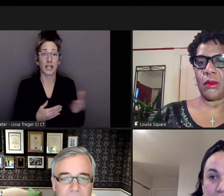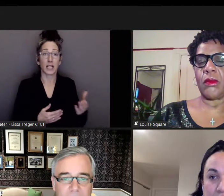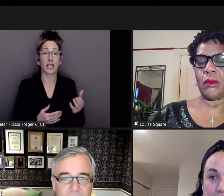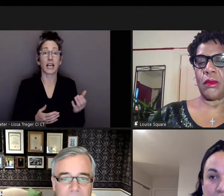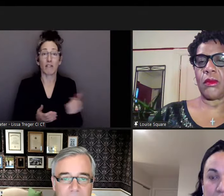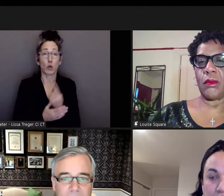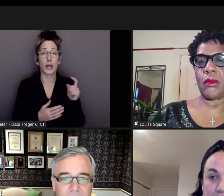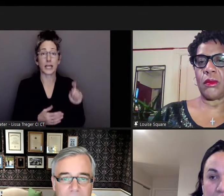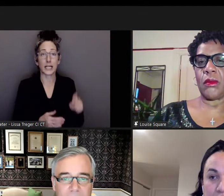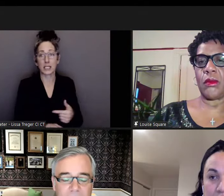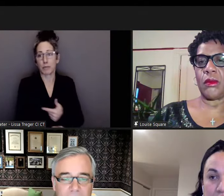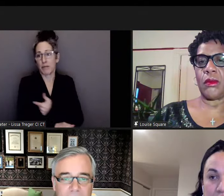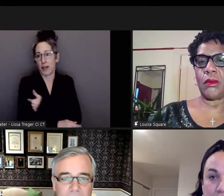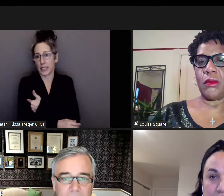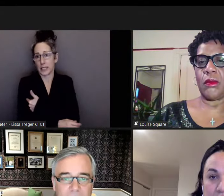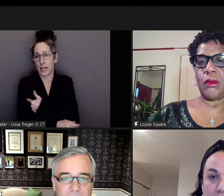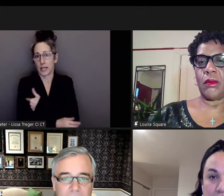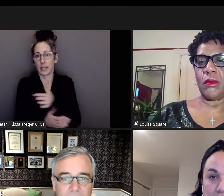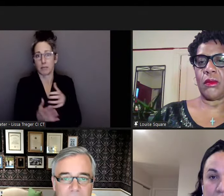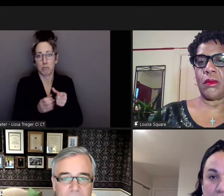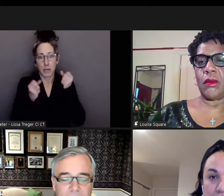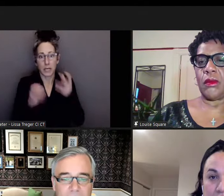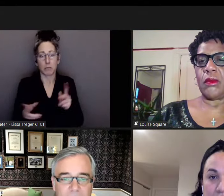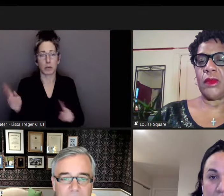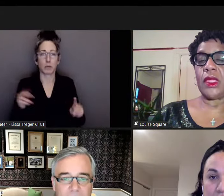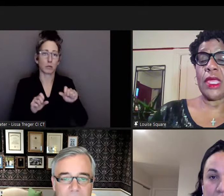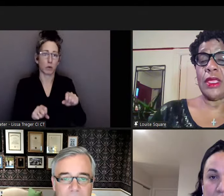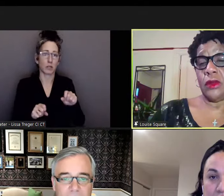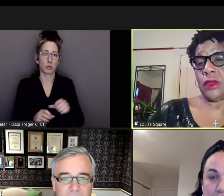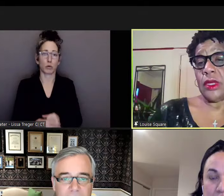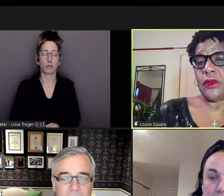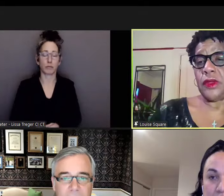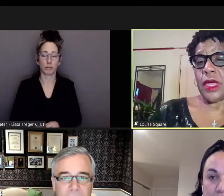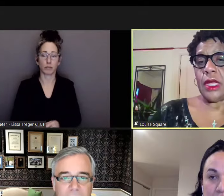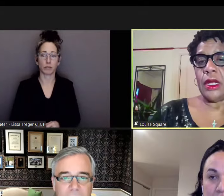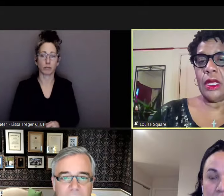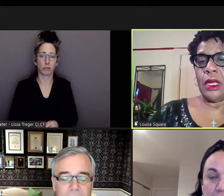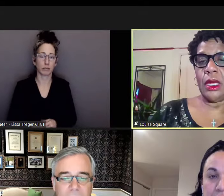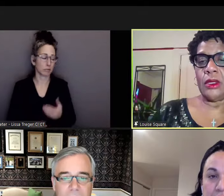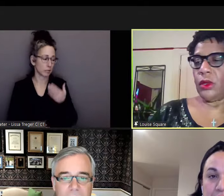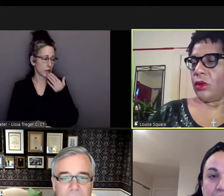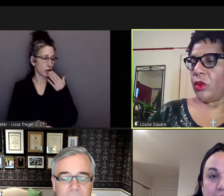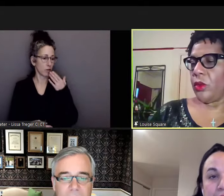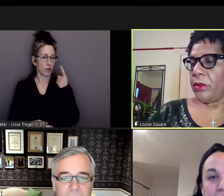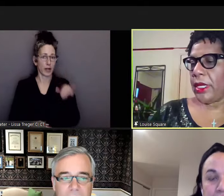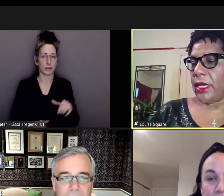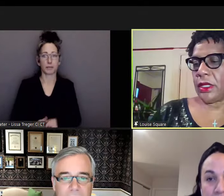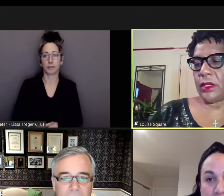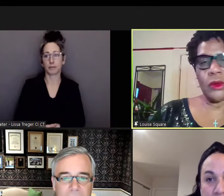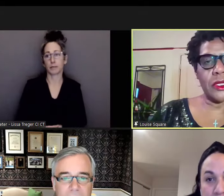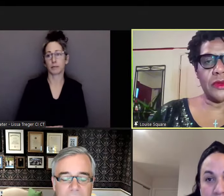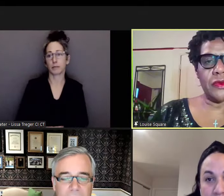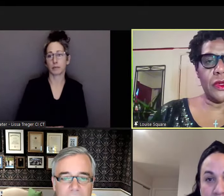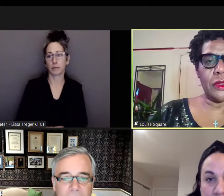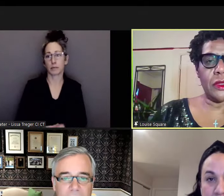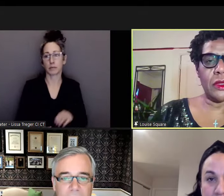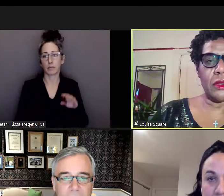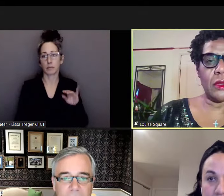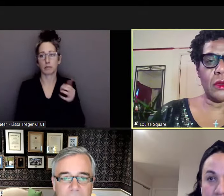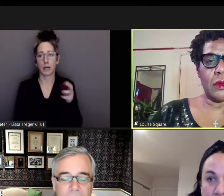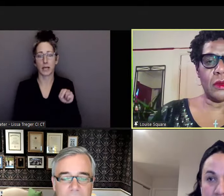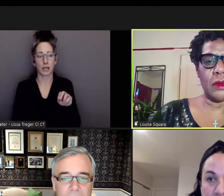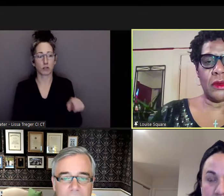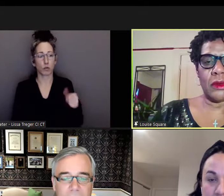vaccinated, as many of us as we can. So thank you for that. So Megan has another question for